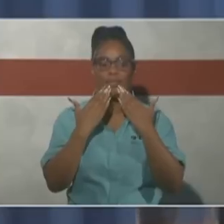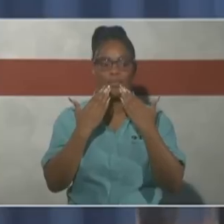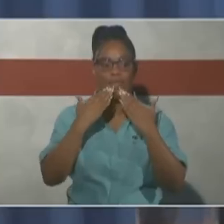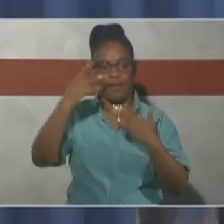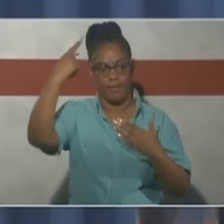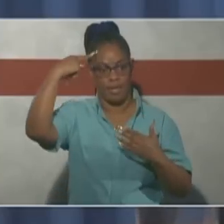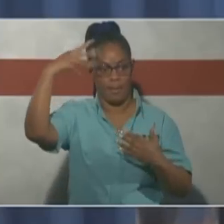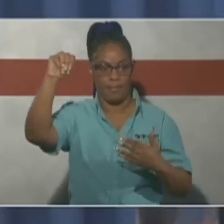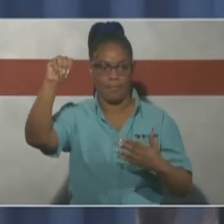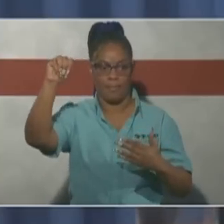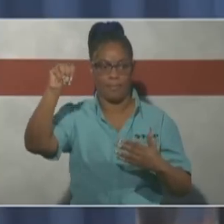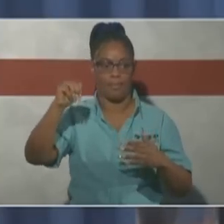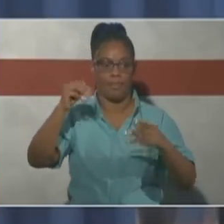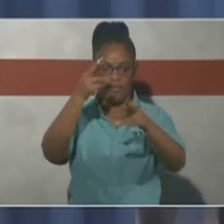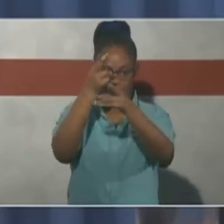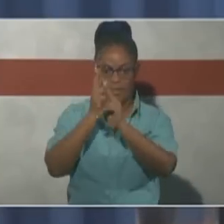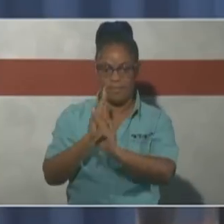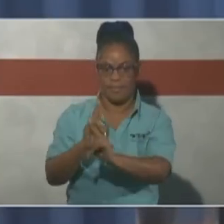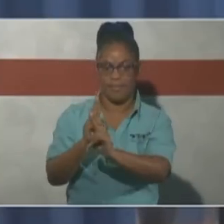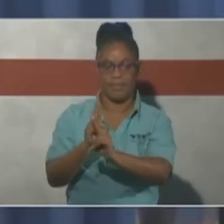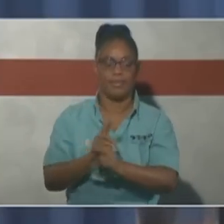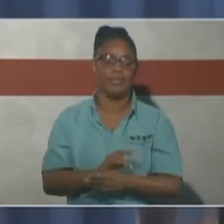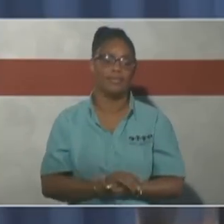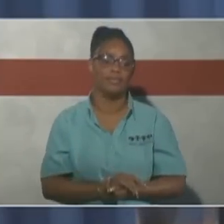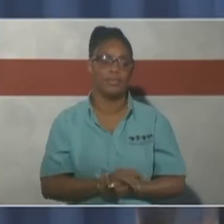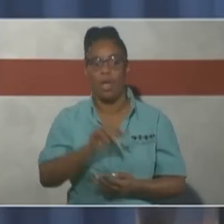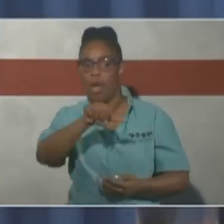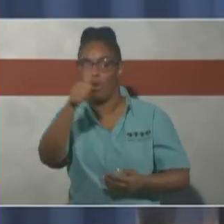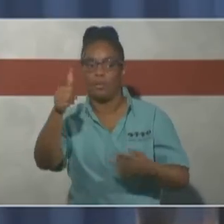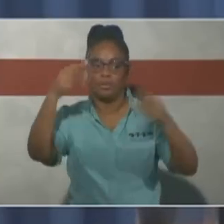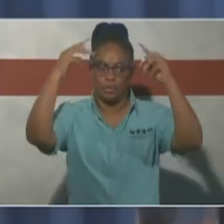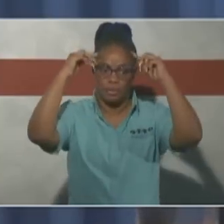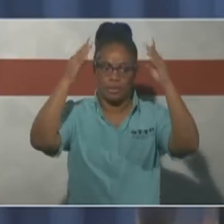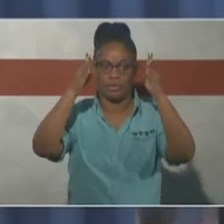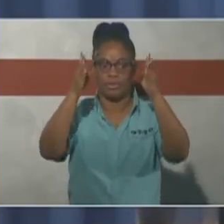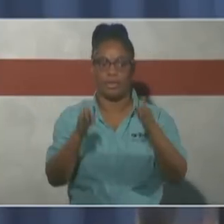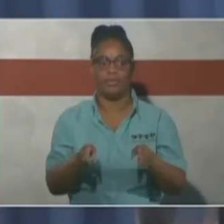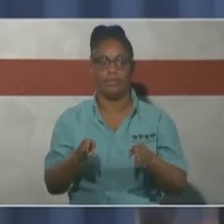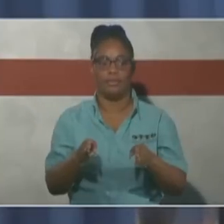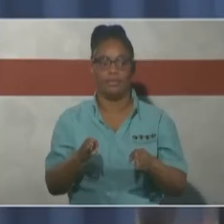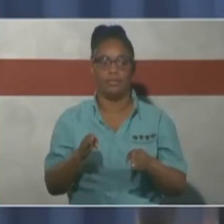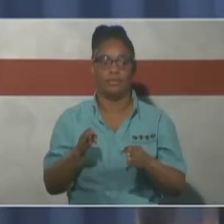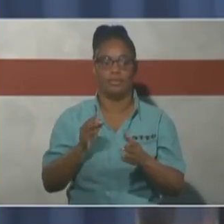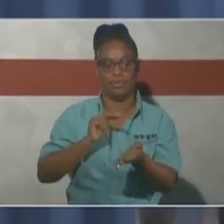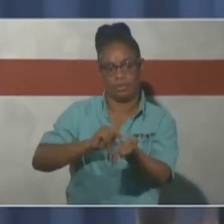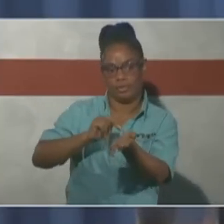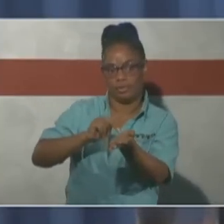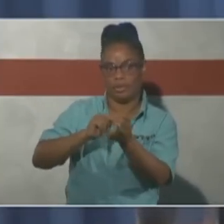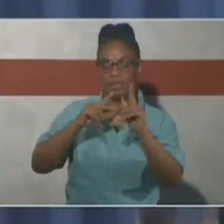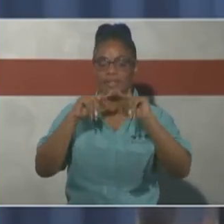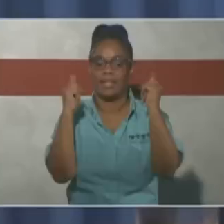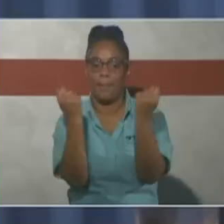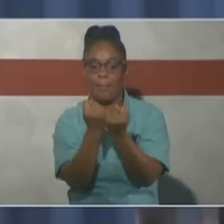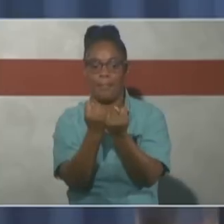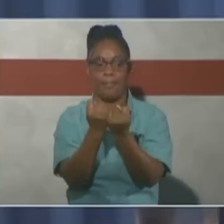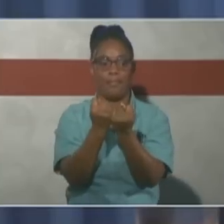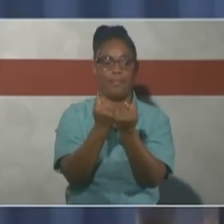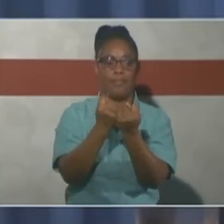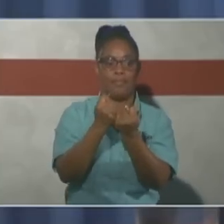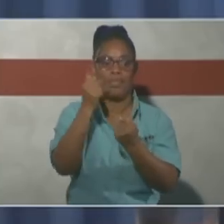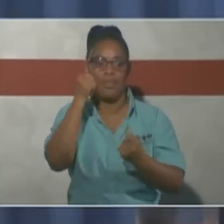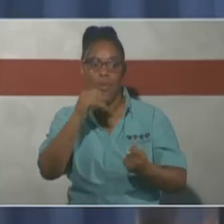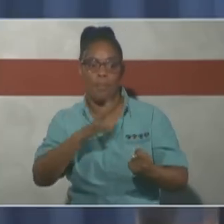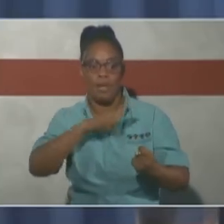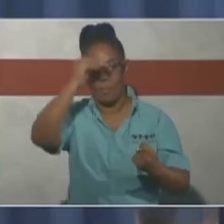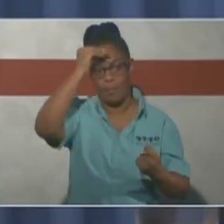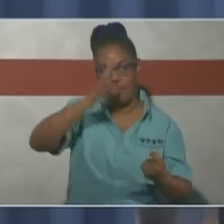you have heard, and as the Ministry is aware and is working on. Thank you. Thank you very much, Honorable Prime